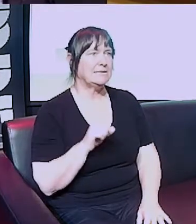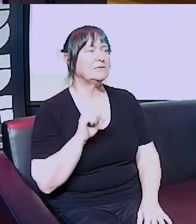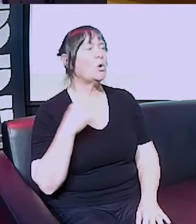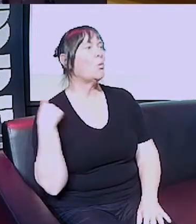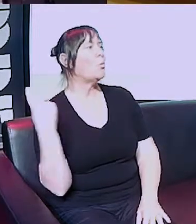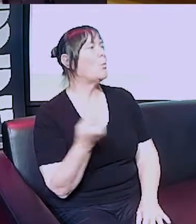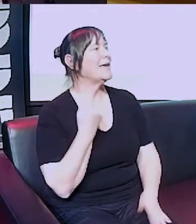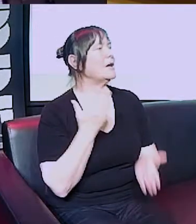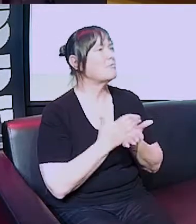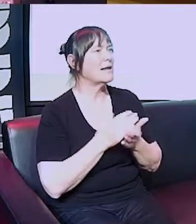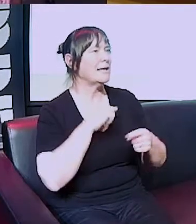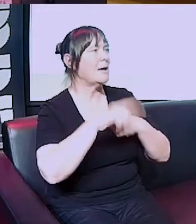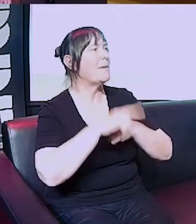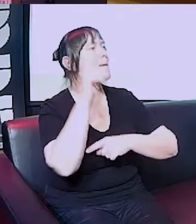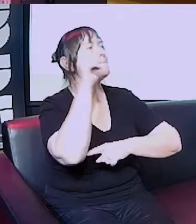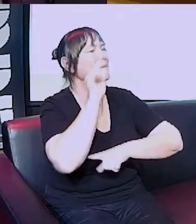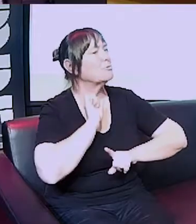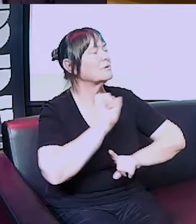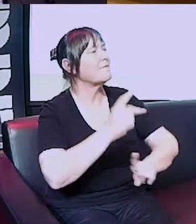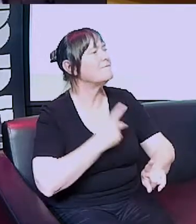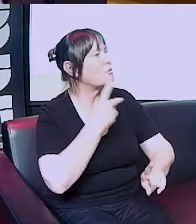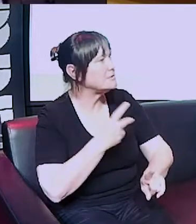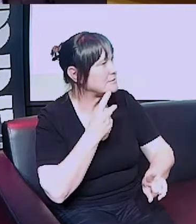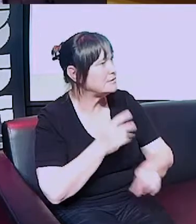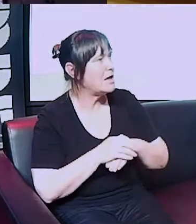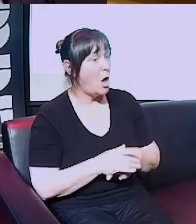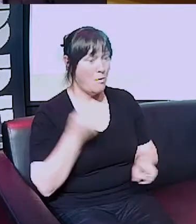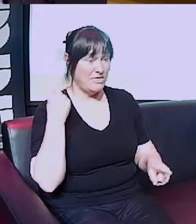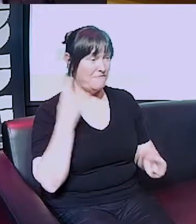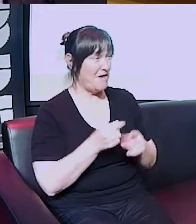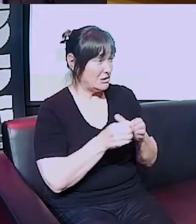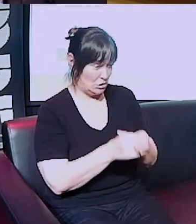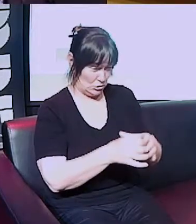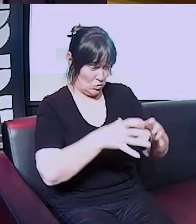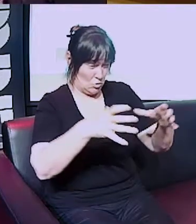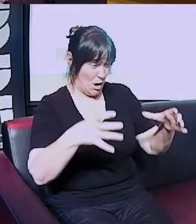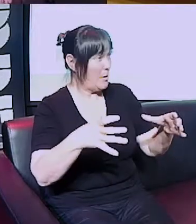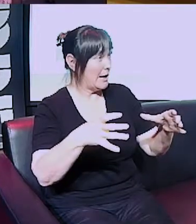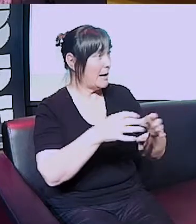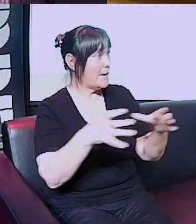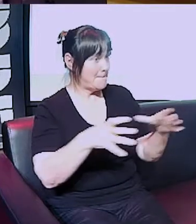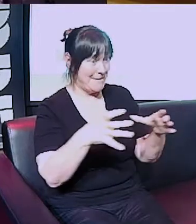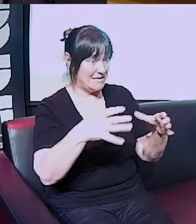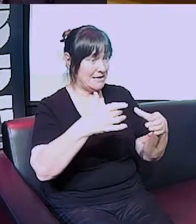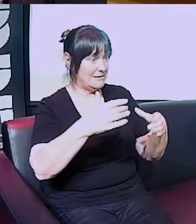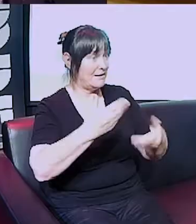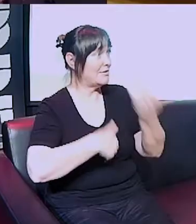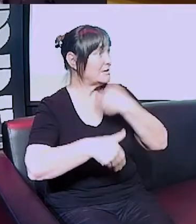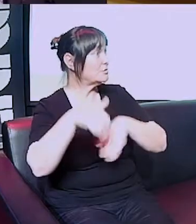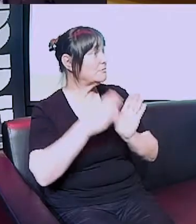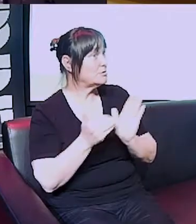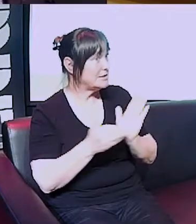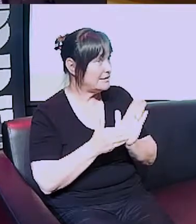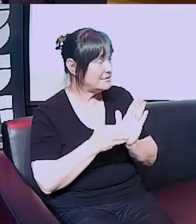are really about the people's voice, and we are the fastest growing party in the history of New Zealand. And the question is to